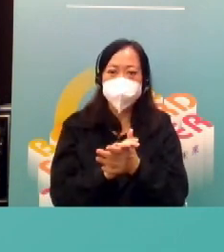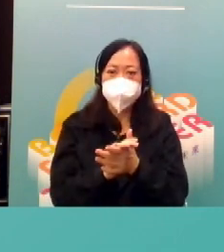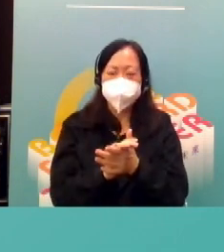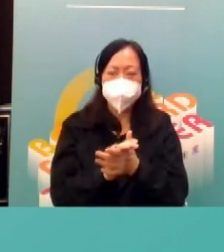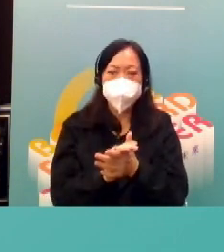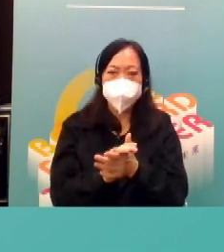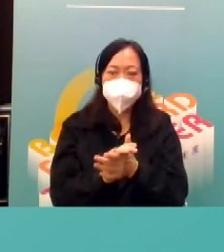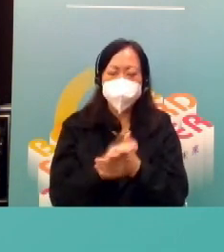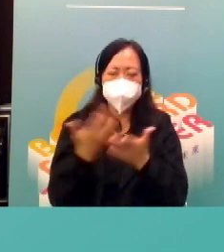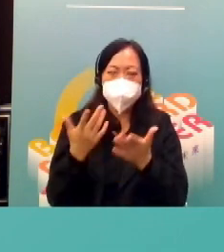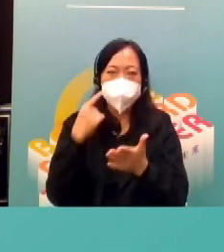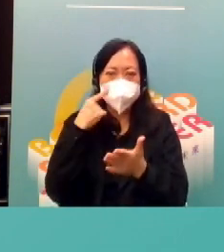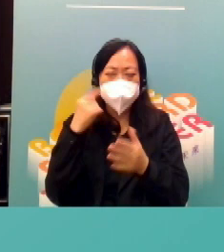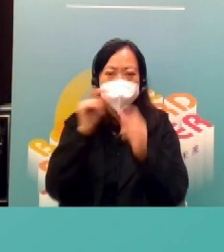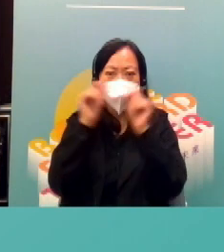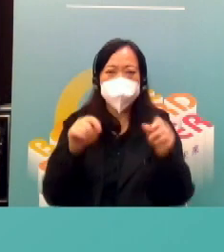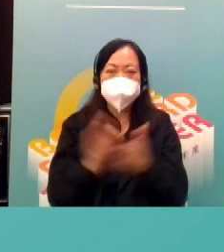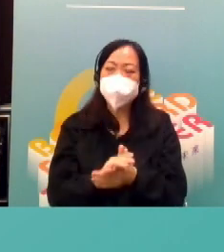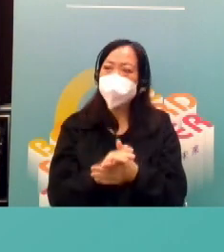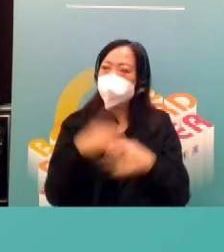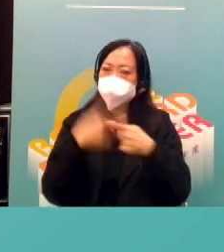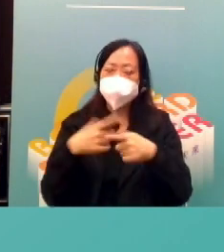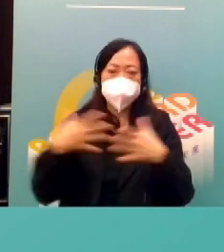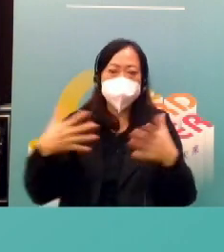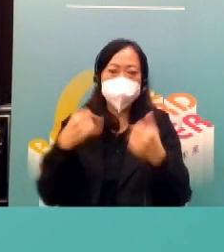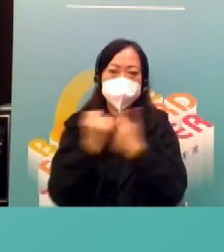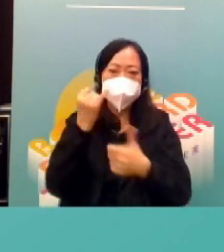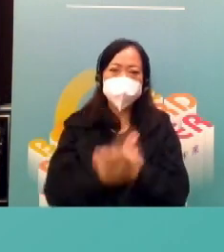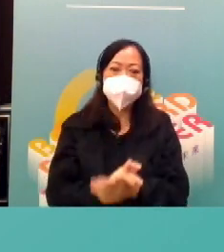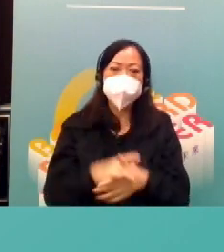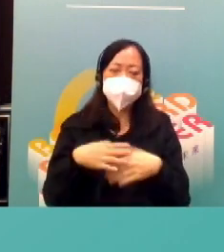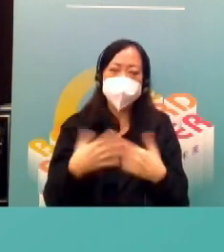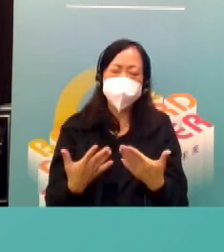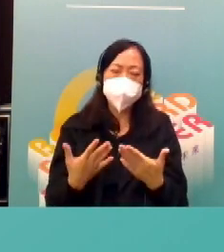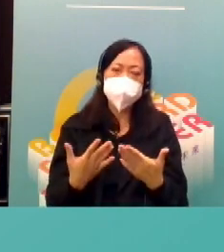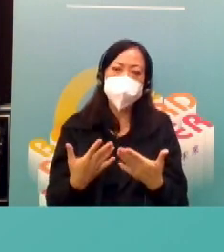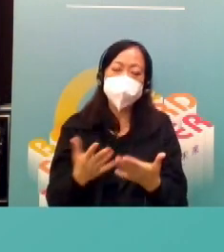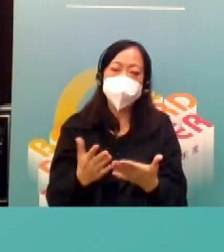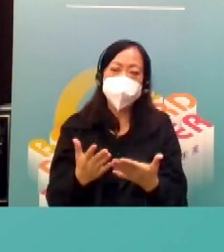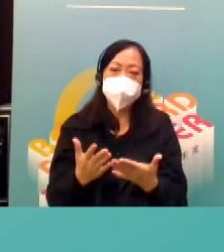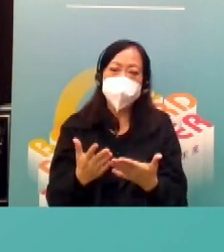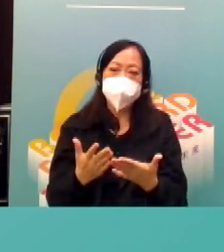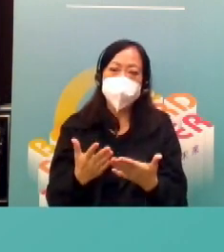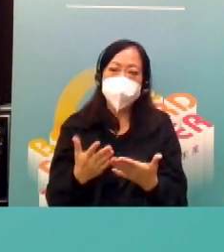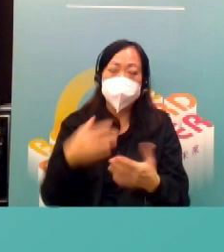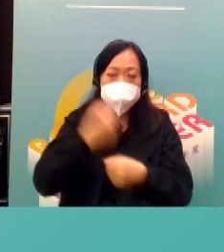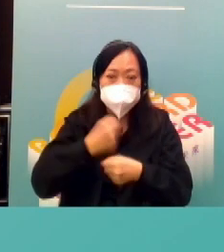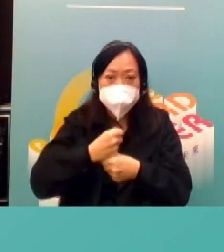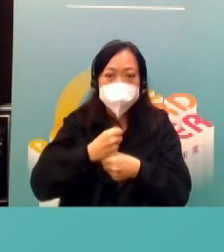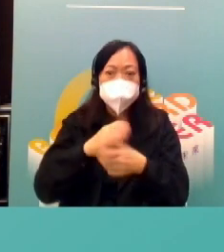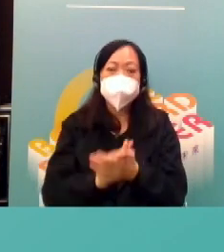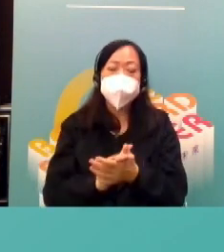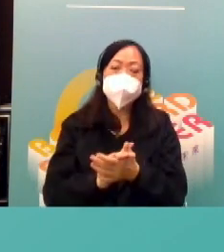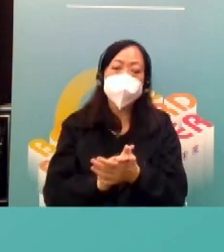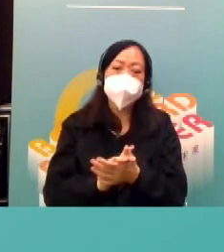these challenges is really creating strong tailwinds for business and private capital to respond. And I guess it's